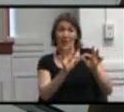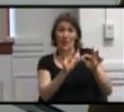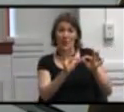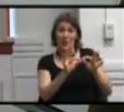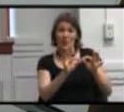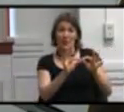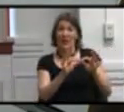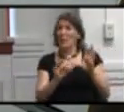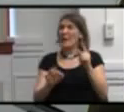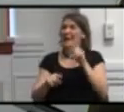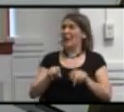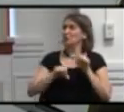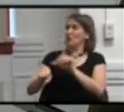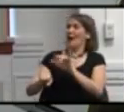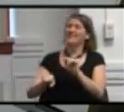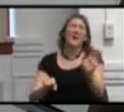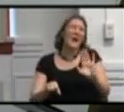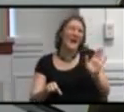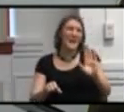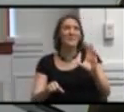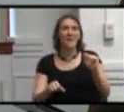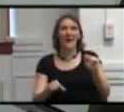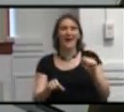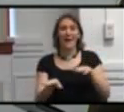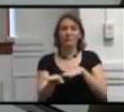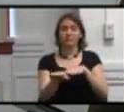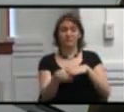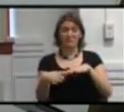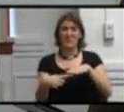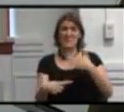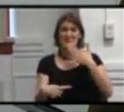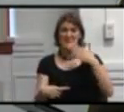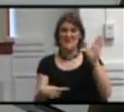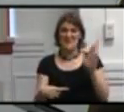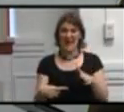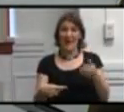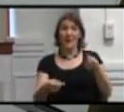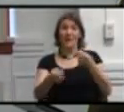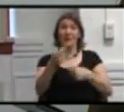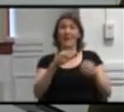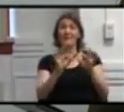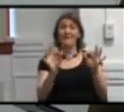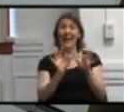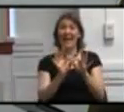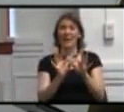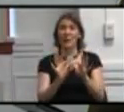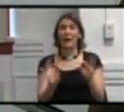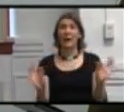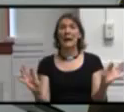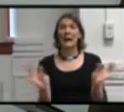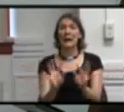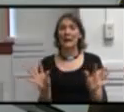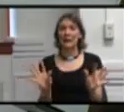it to Well, it's in such rough condition that the trade-in value was negligible.